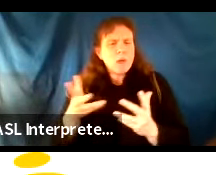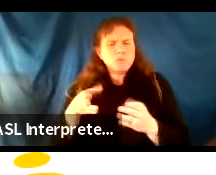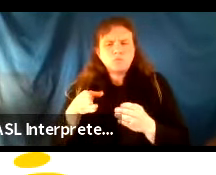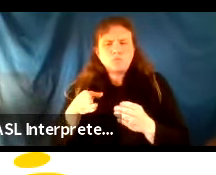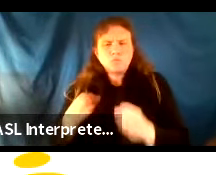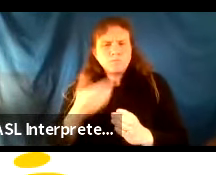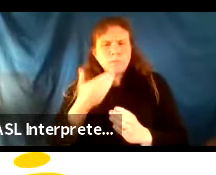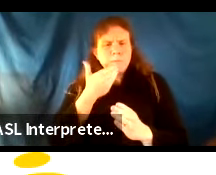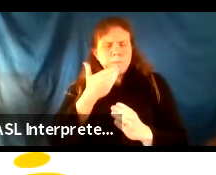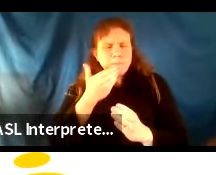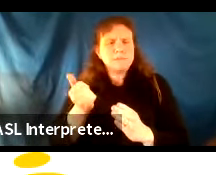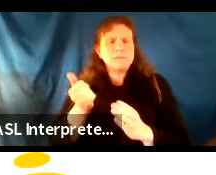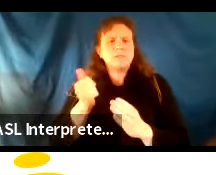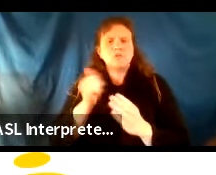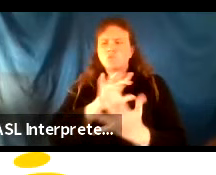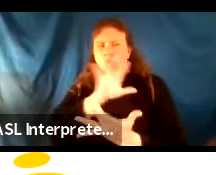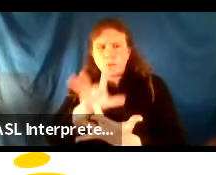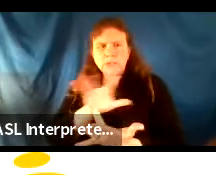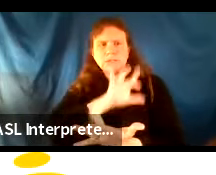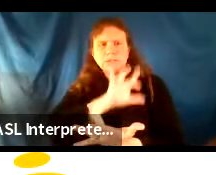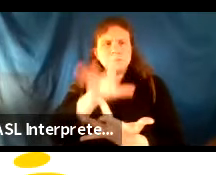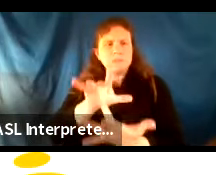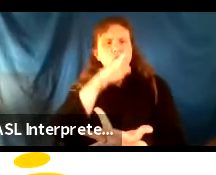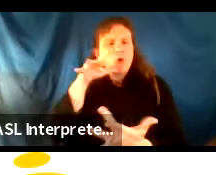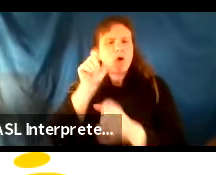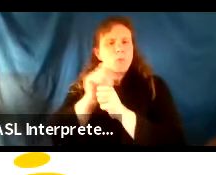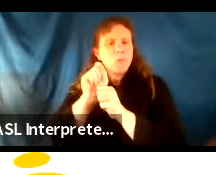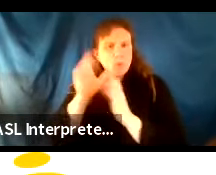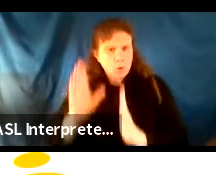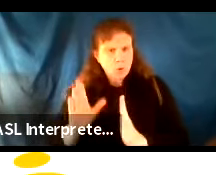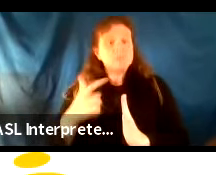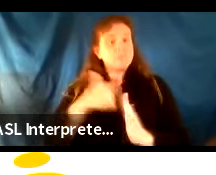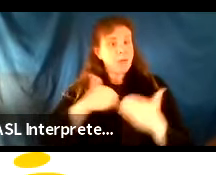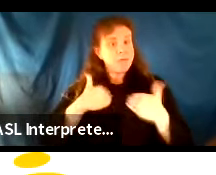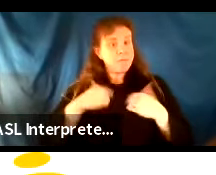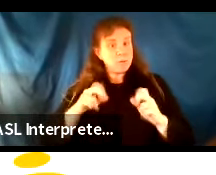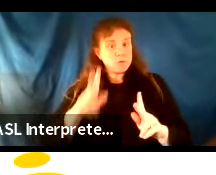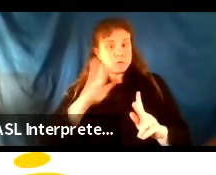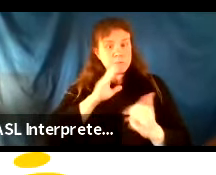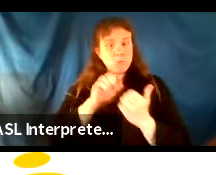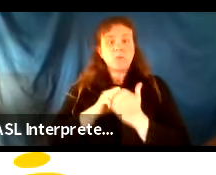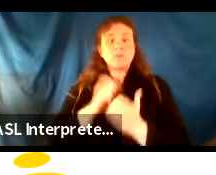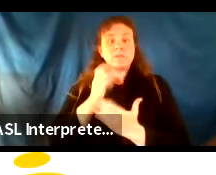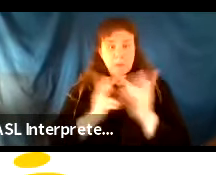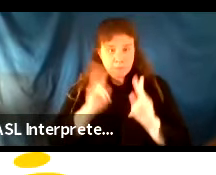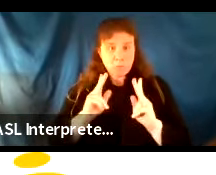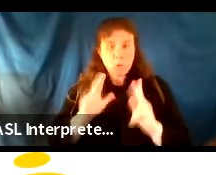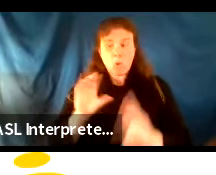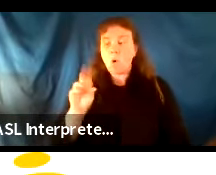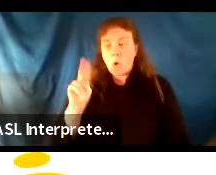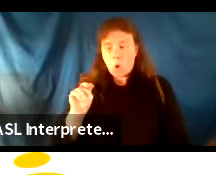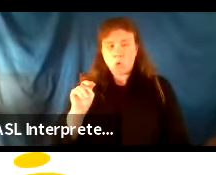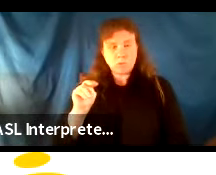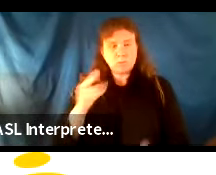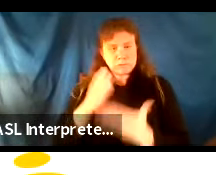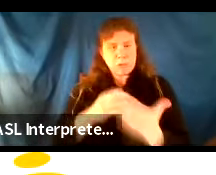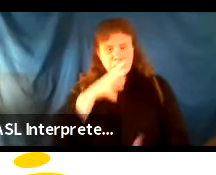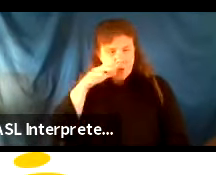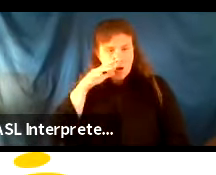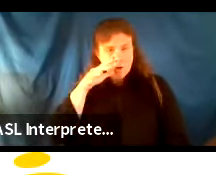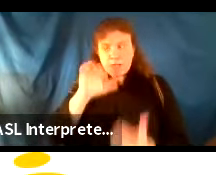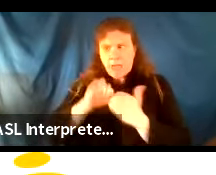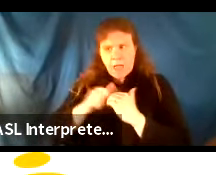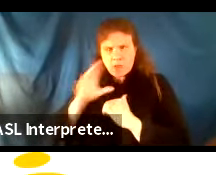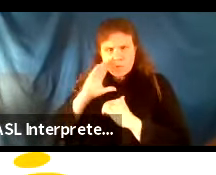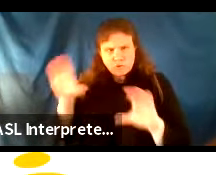farm workers. I've actually had an opportunity to talk to some those who own some farms about how we do that, and I know we're hoping for the one dose,